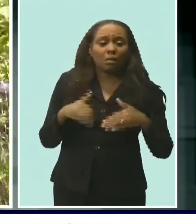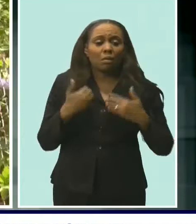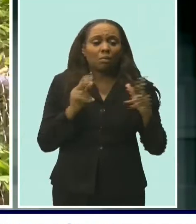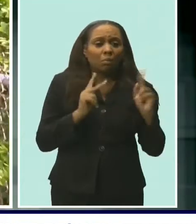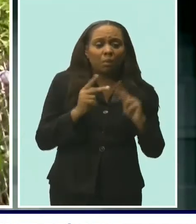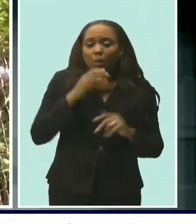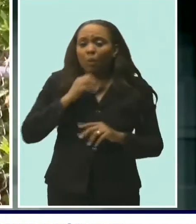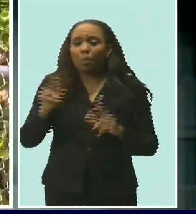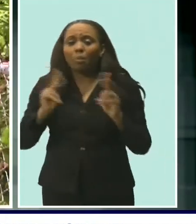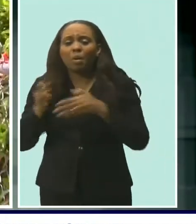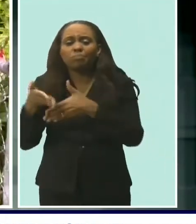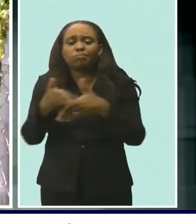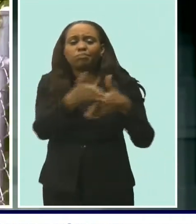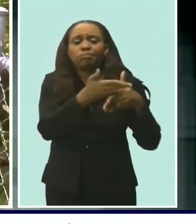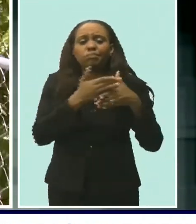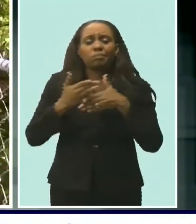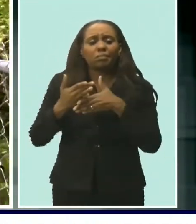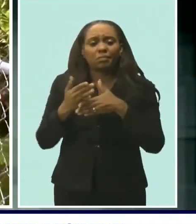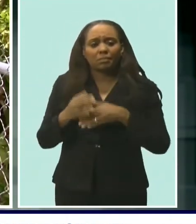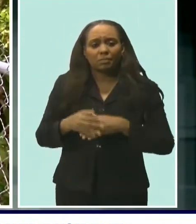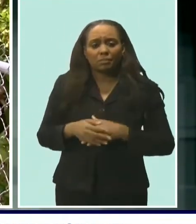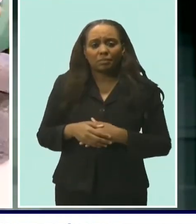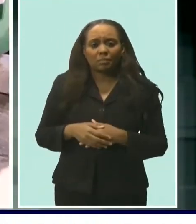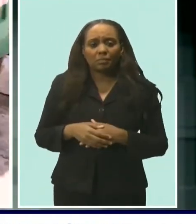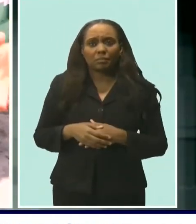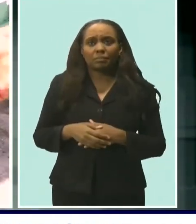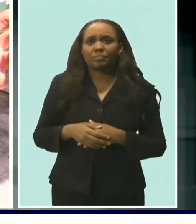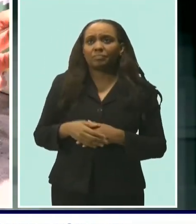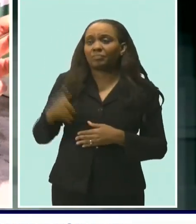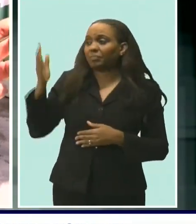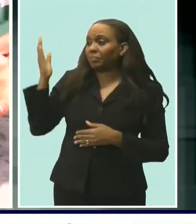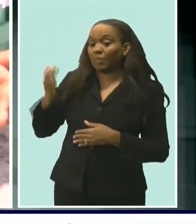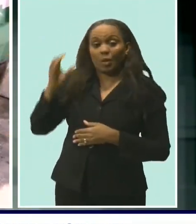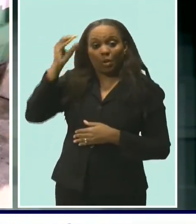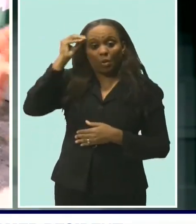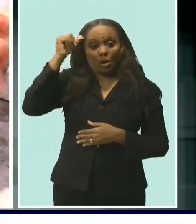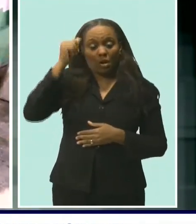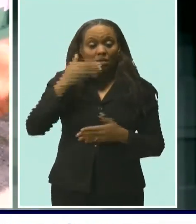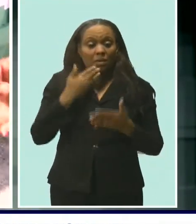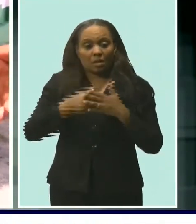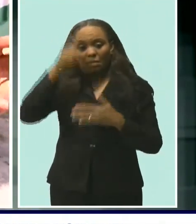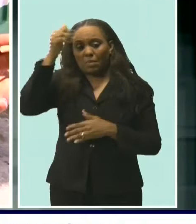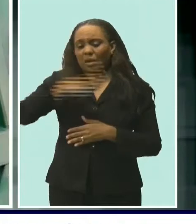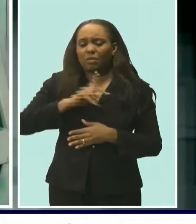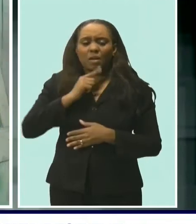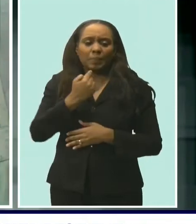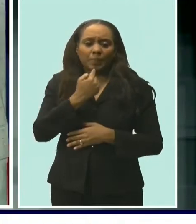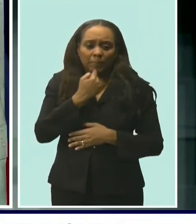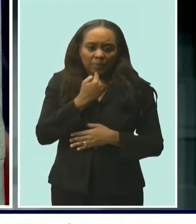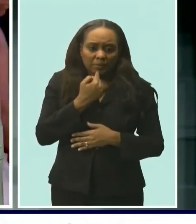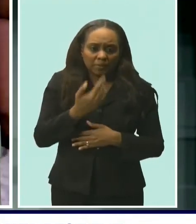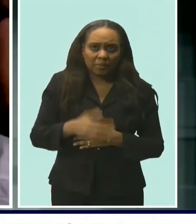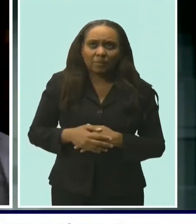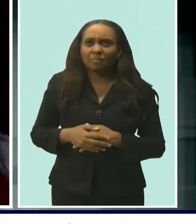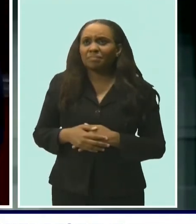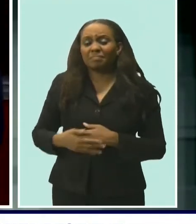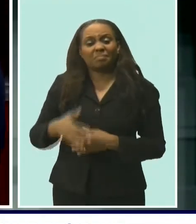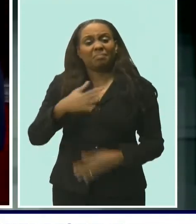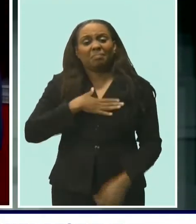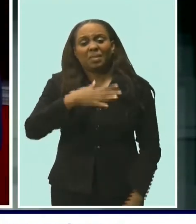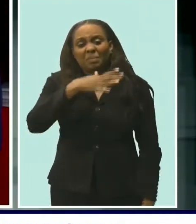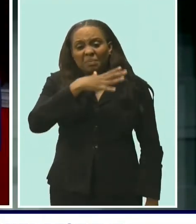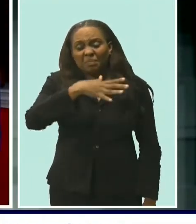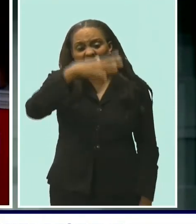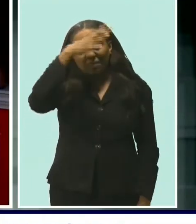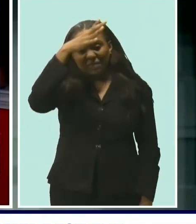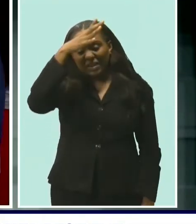shared their memories of the political giant. Owen Arthur is a good man. We will miss him very much. I can tell that my mother and my father